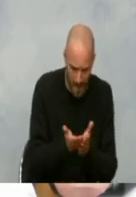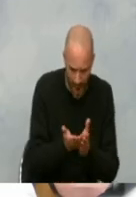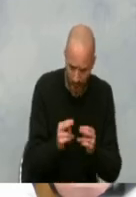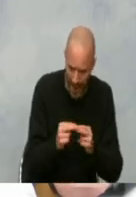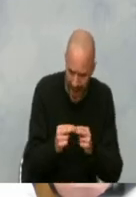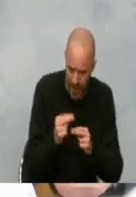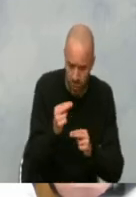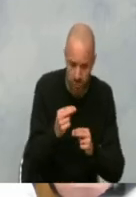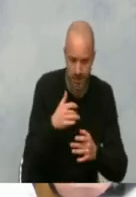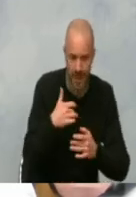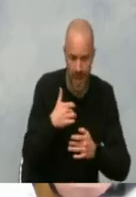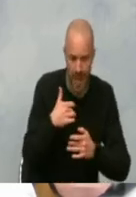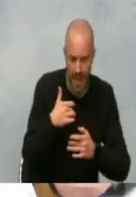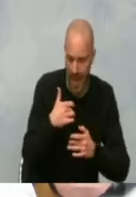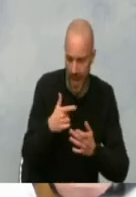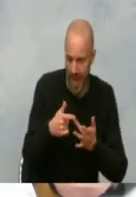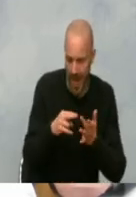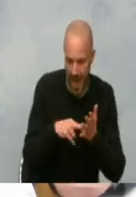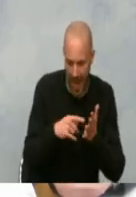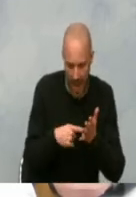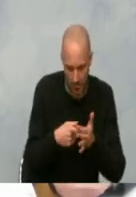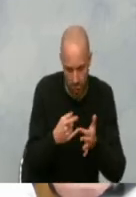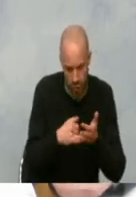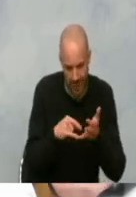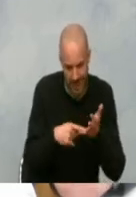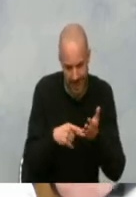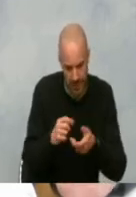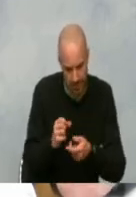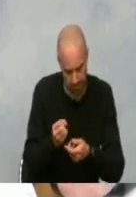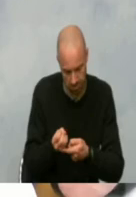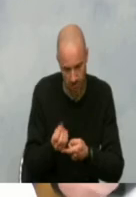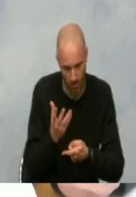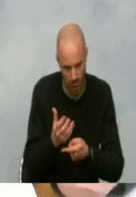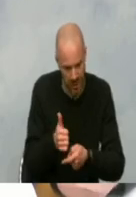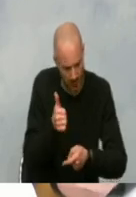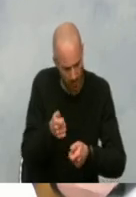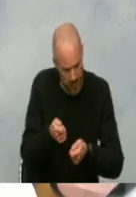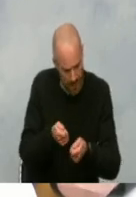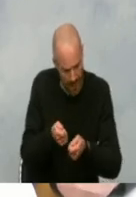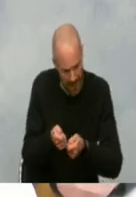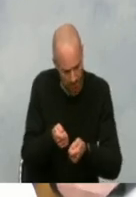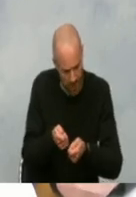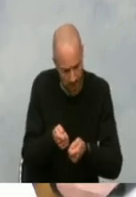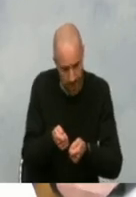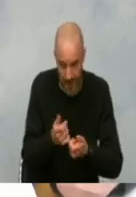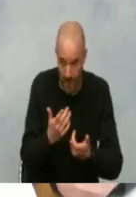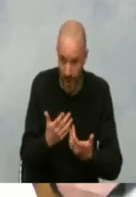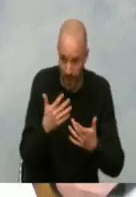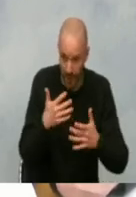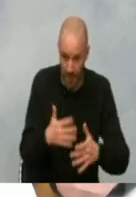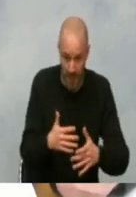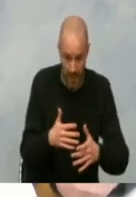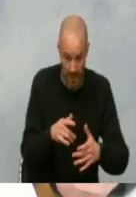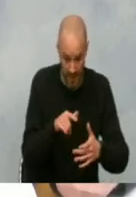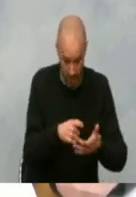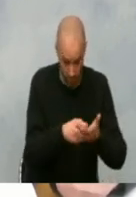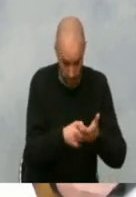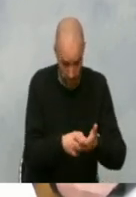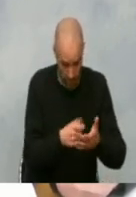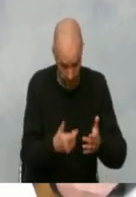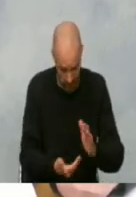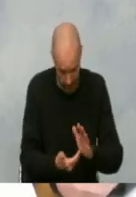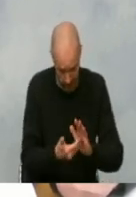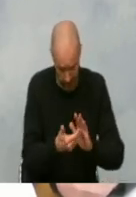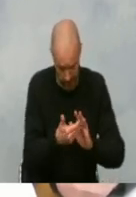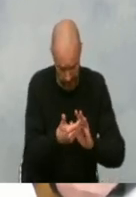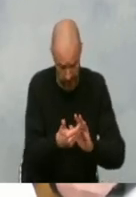interest costs and how those could be managed. And what we have done is gone the extra mile in this report, just given the importance